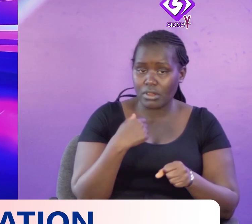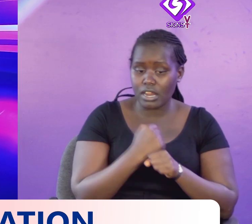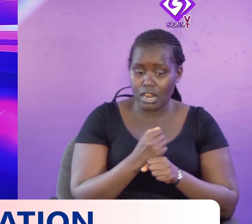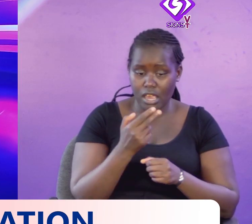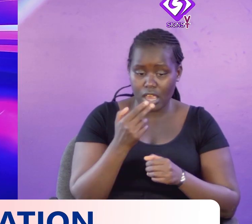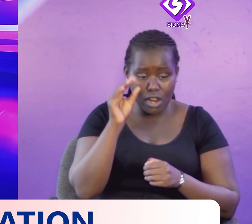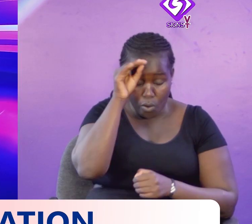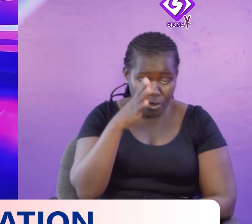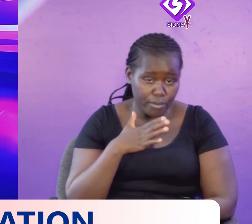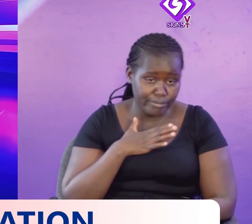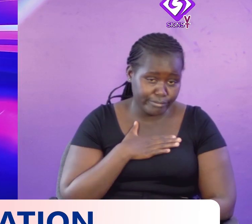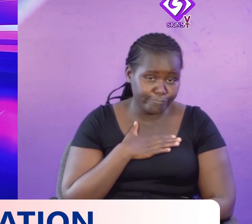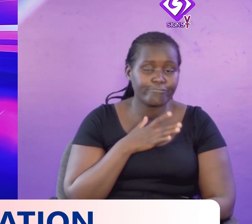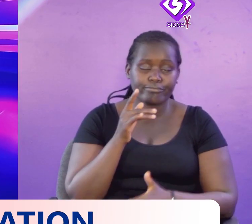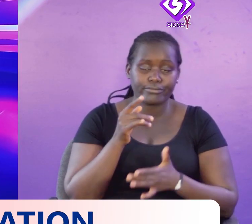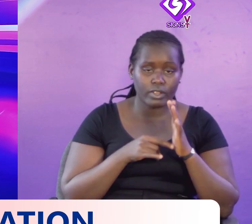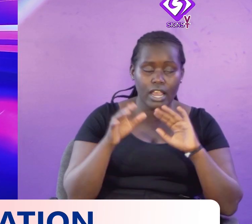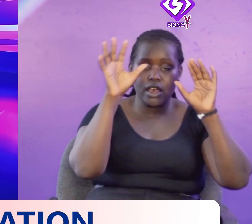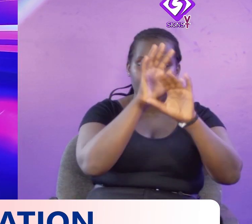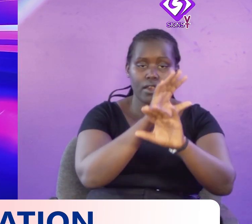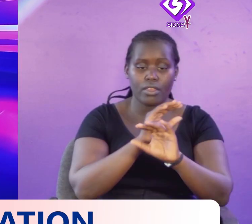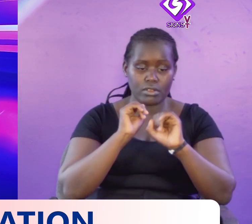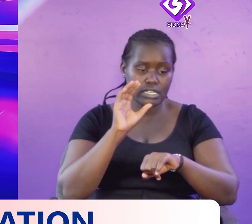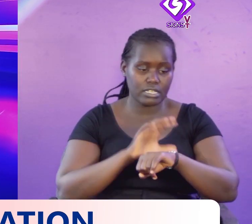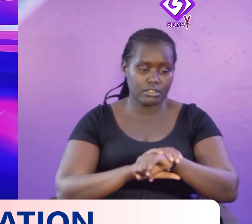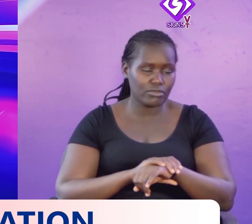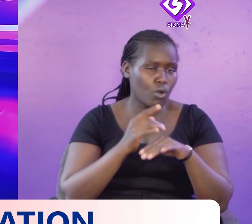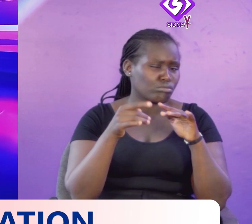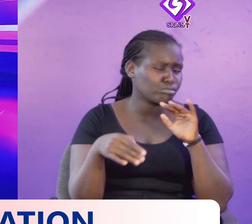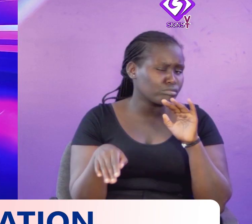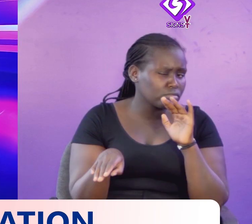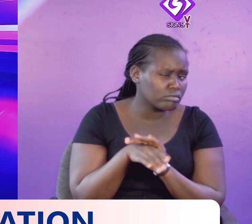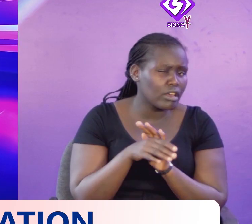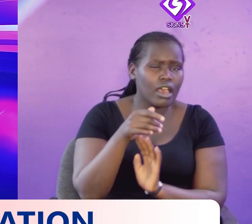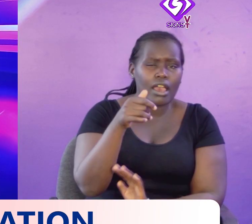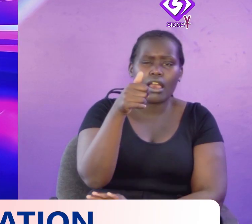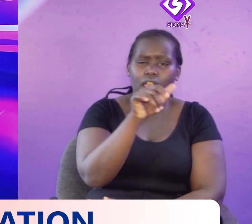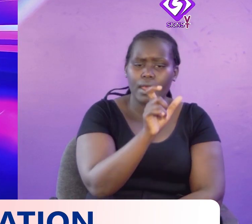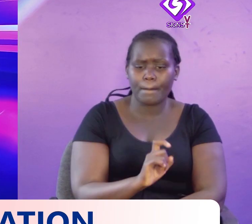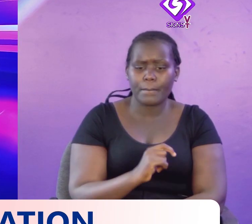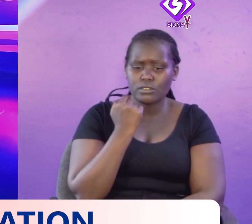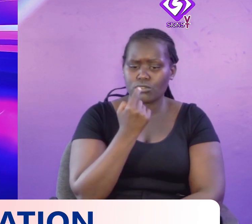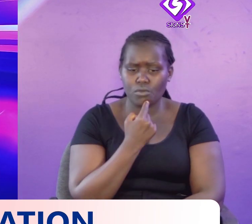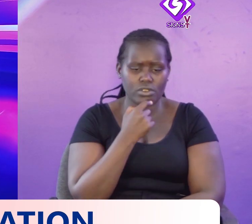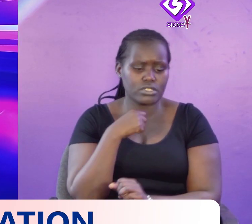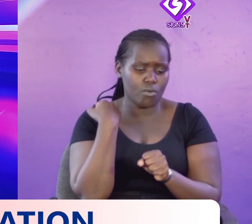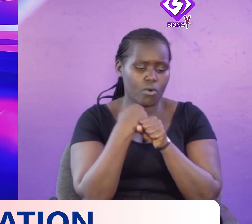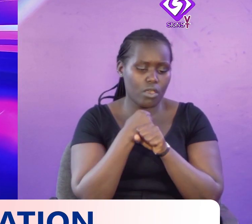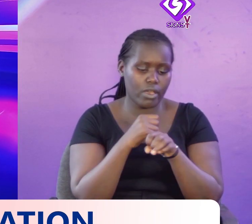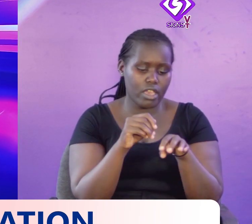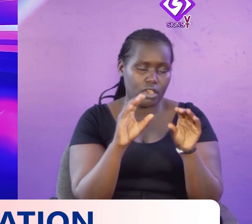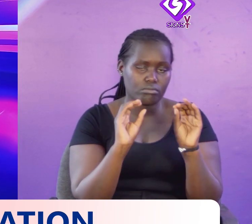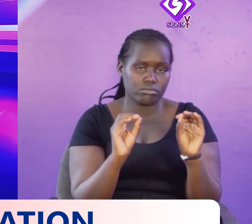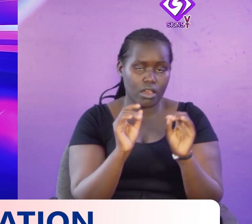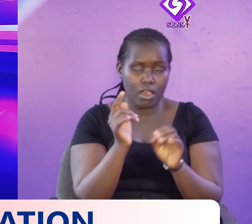view, is that the president should get rid of anybody that is not performing.